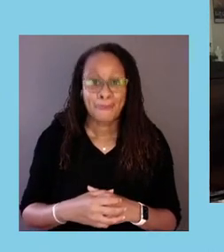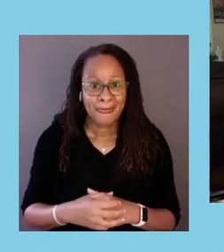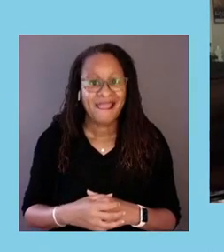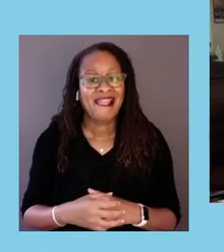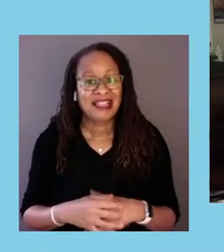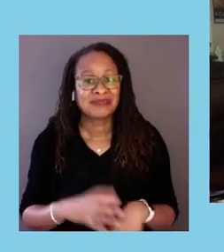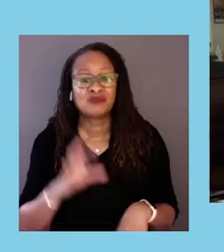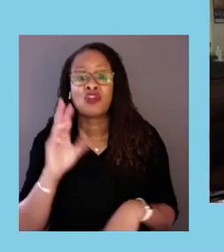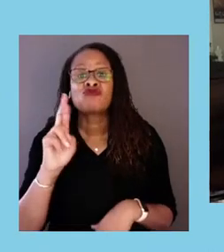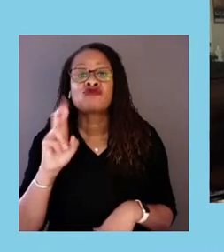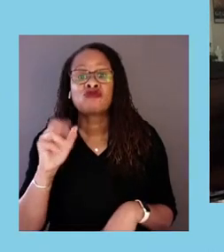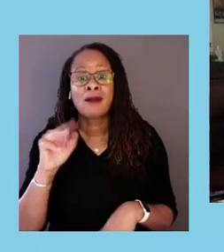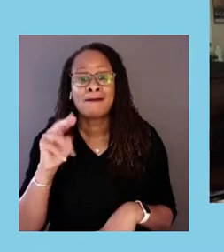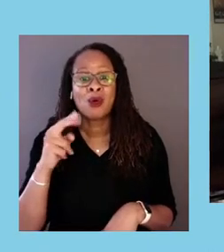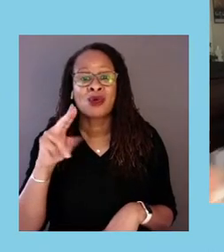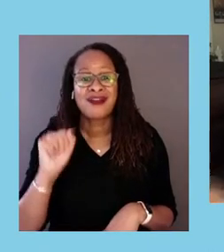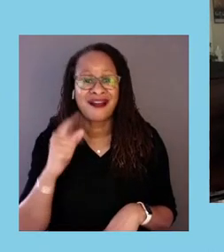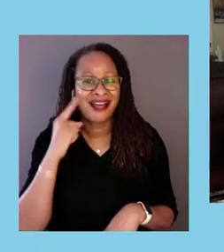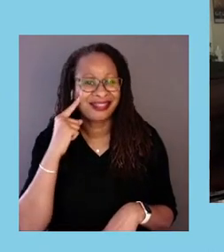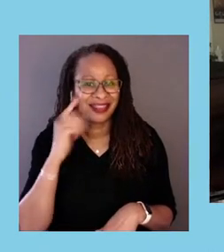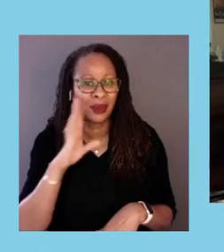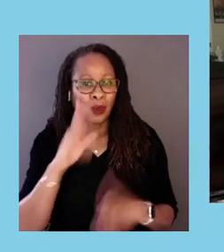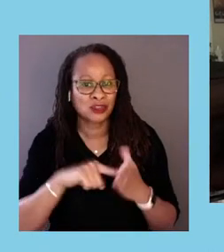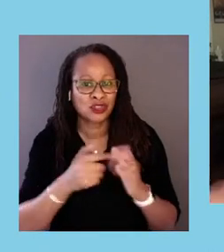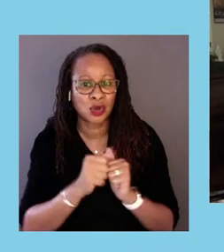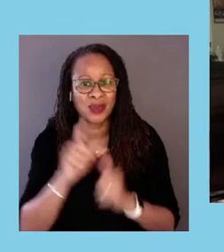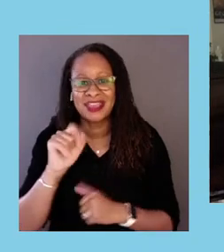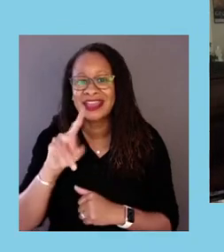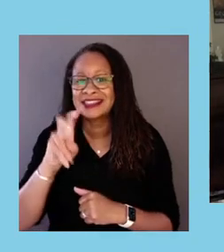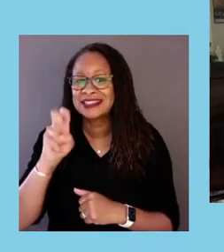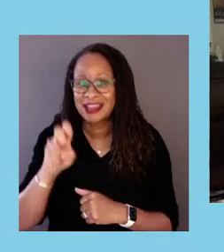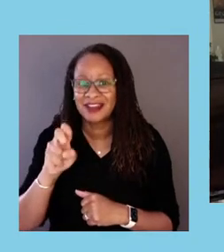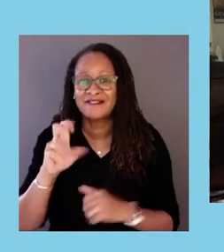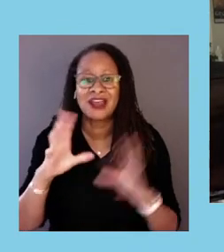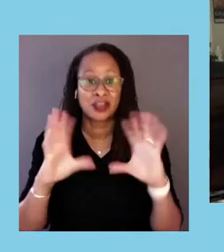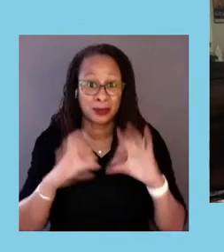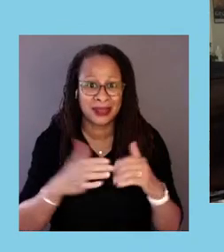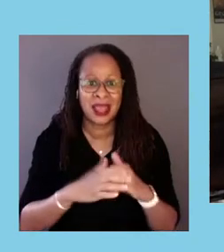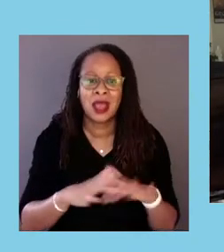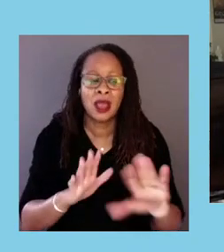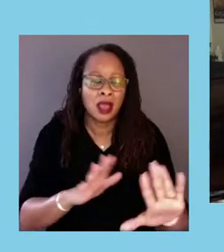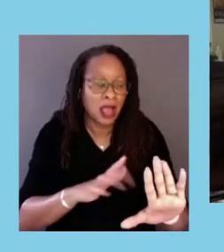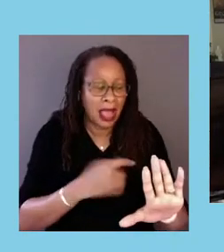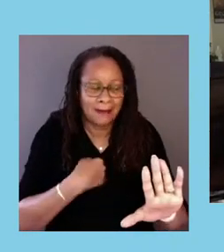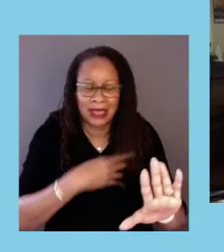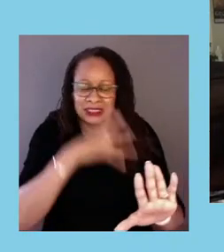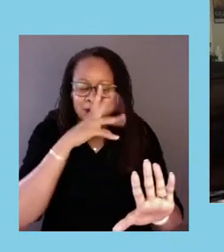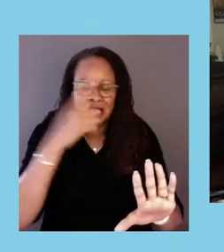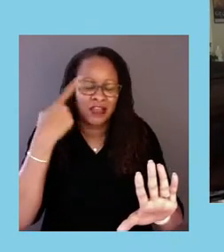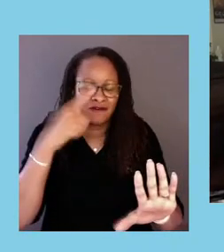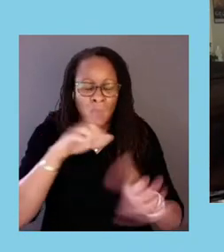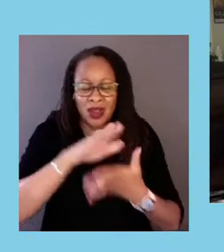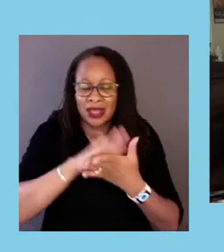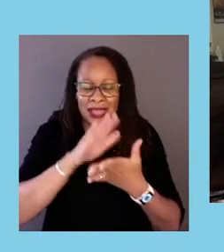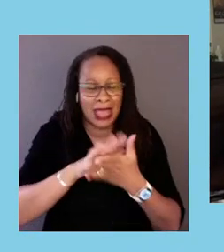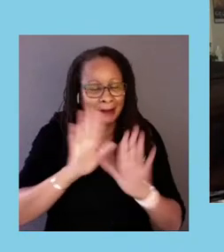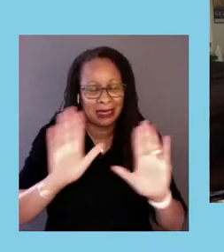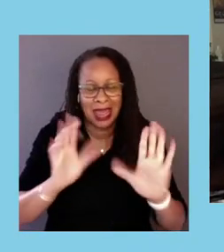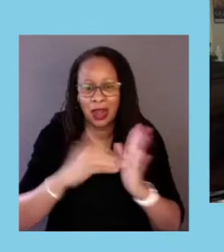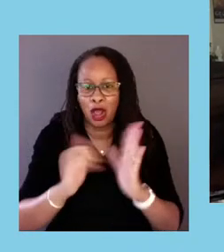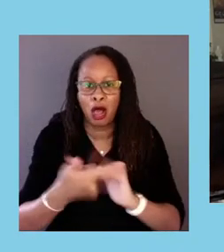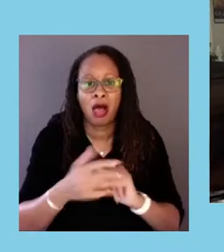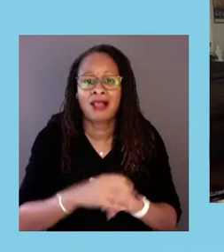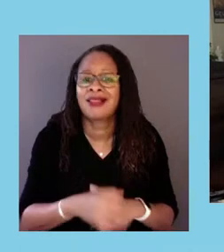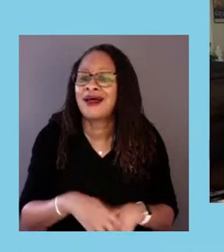Again, let me say that I am not speaking on behalf of the Academy, okay? This is my experience in XCOM. I would imagine that if